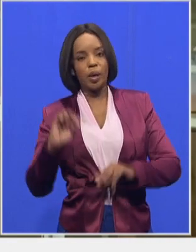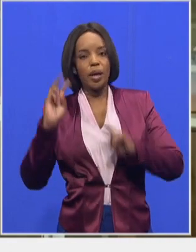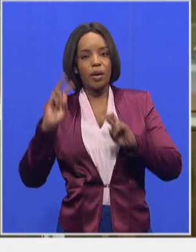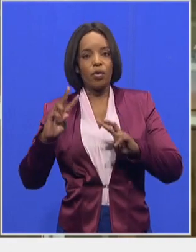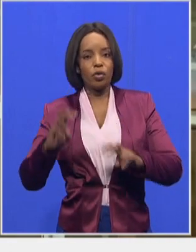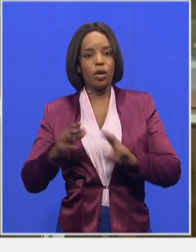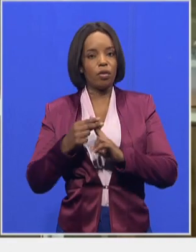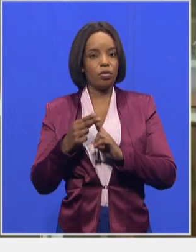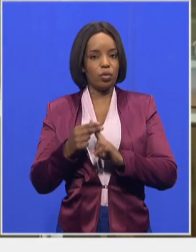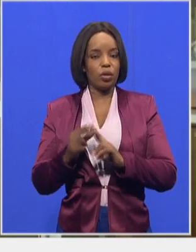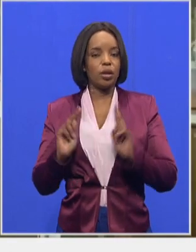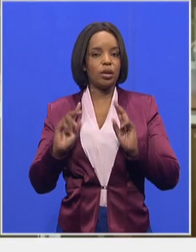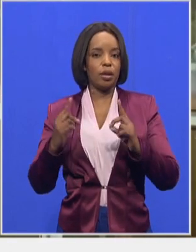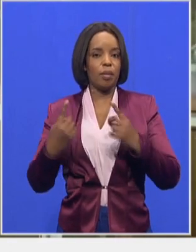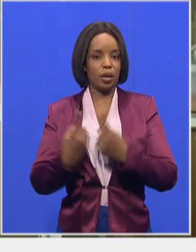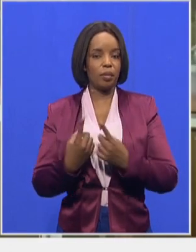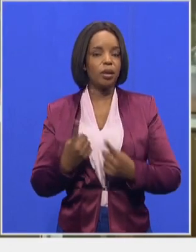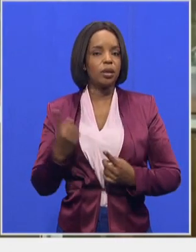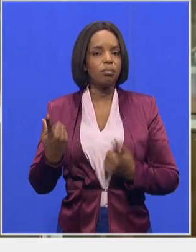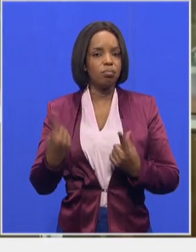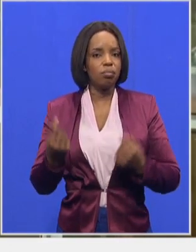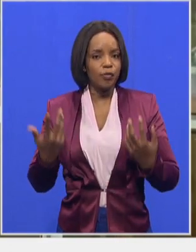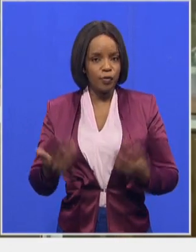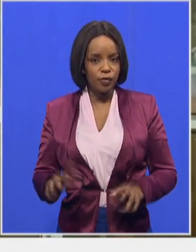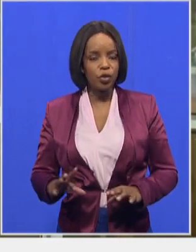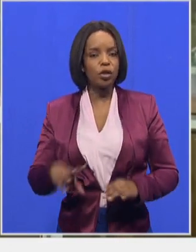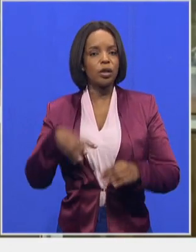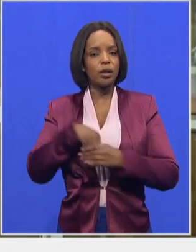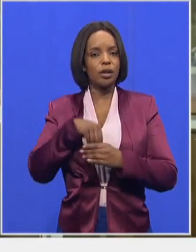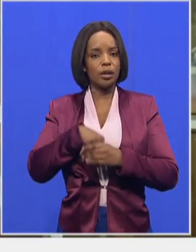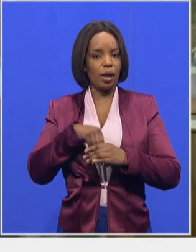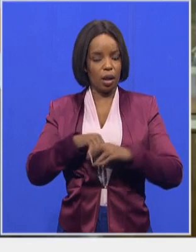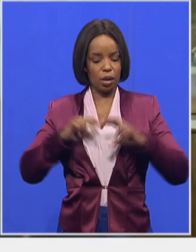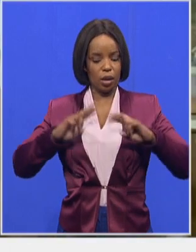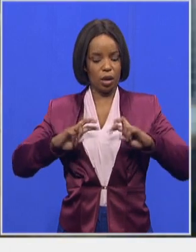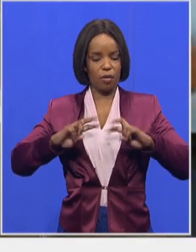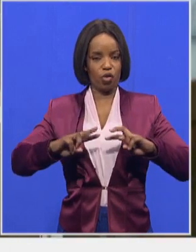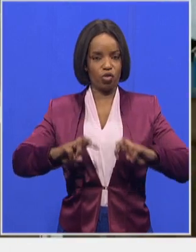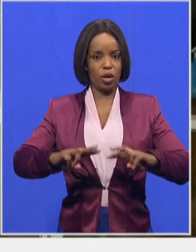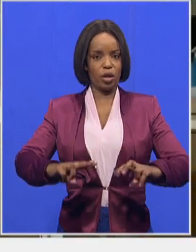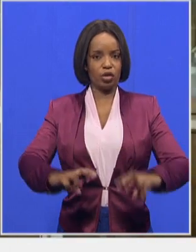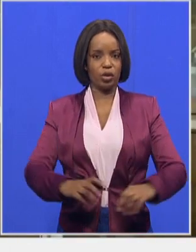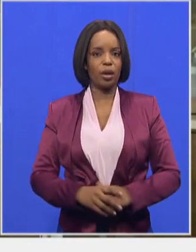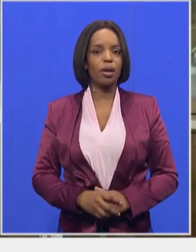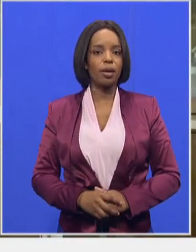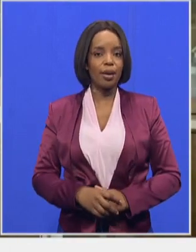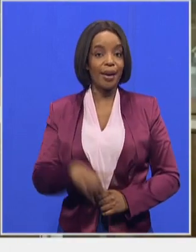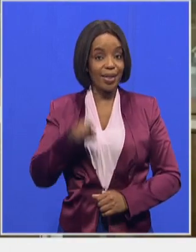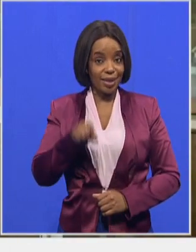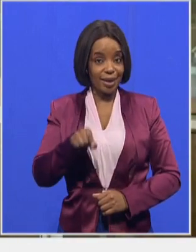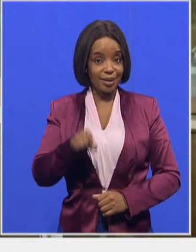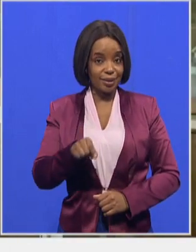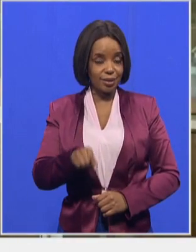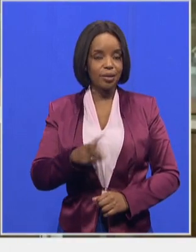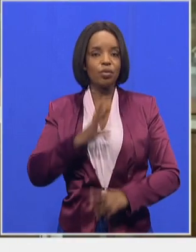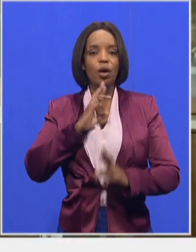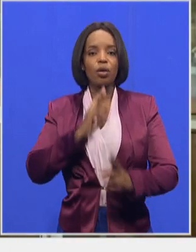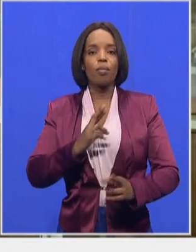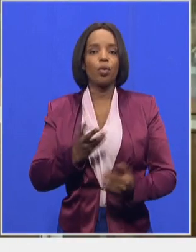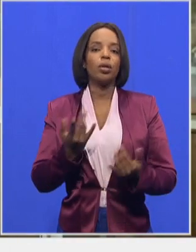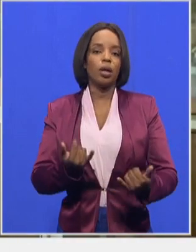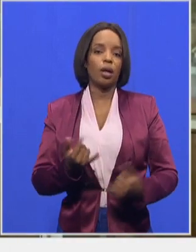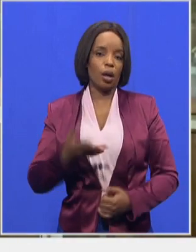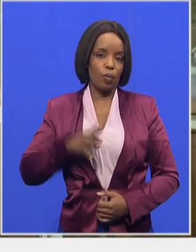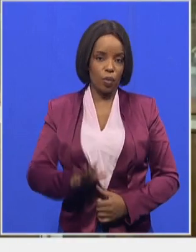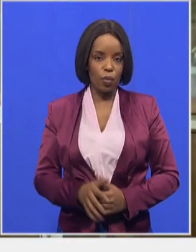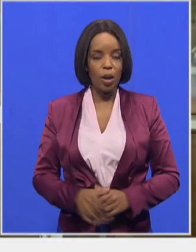department. They then did an internal investigation, and that is the particular report that we are speaking of now. Now, what